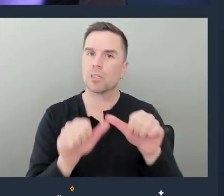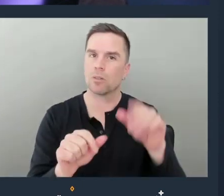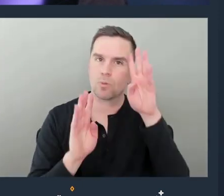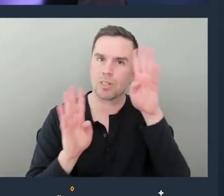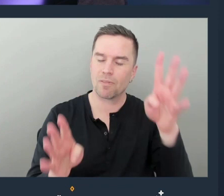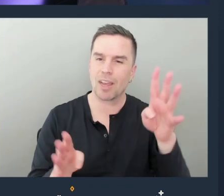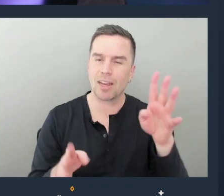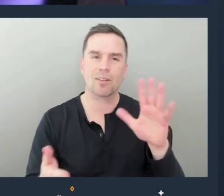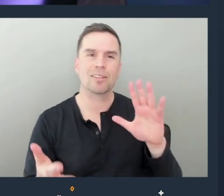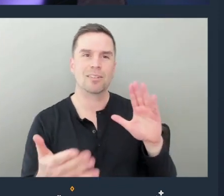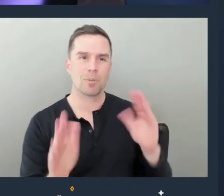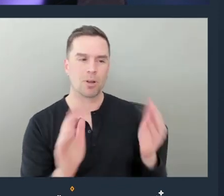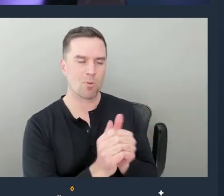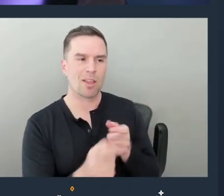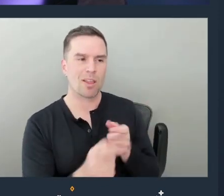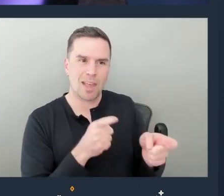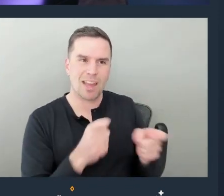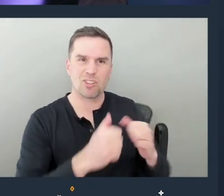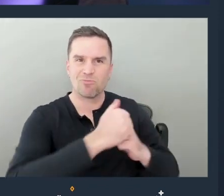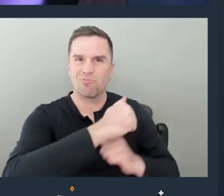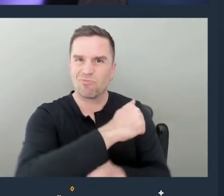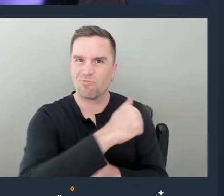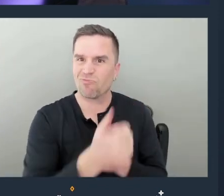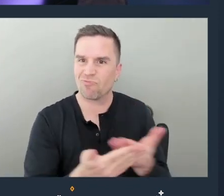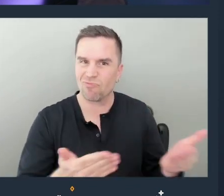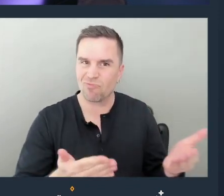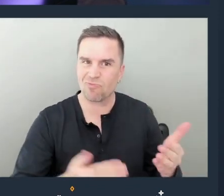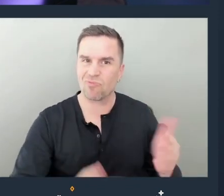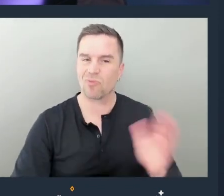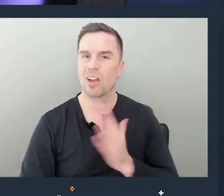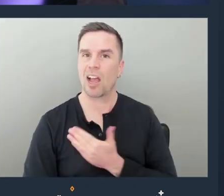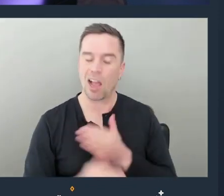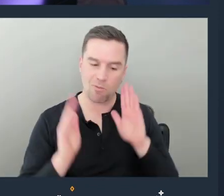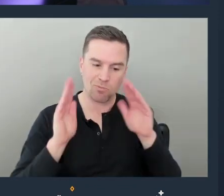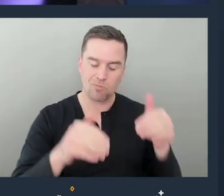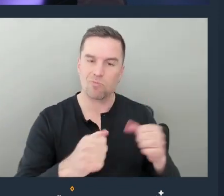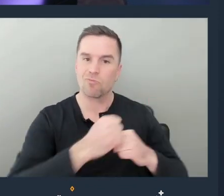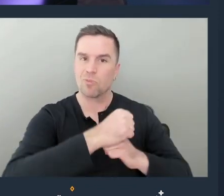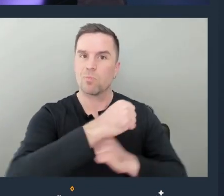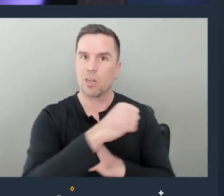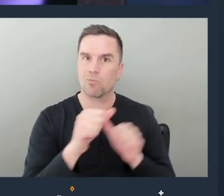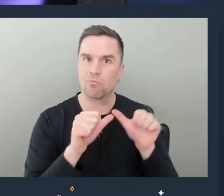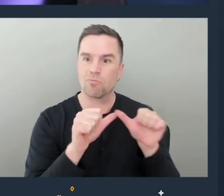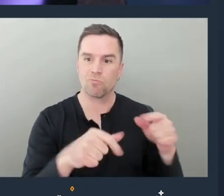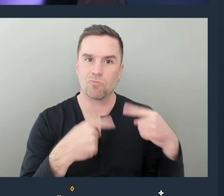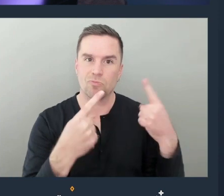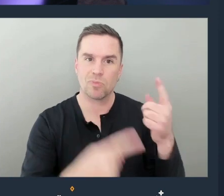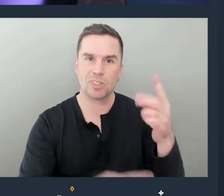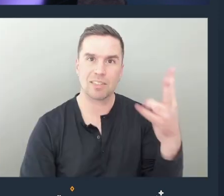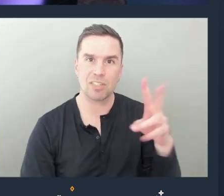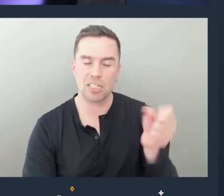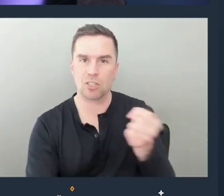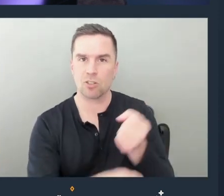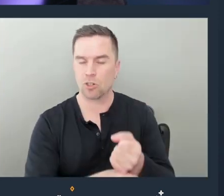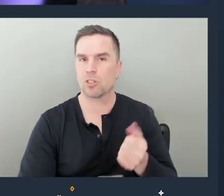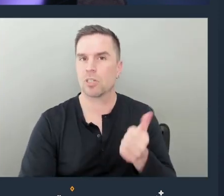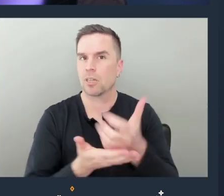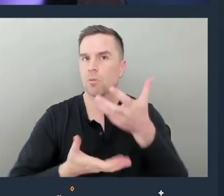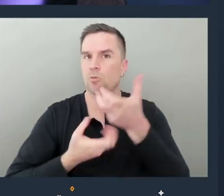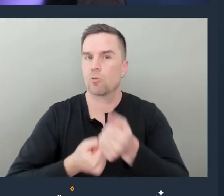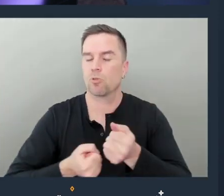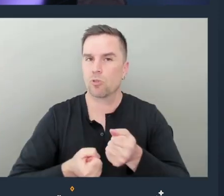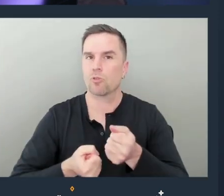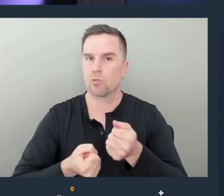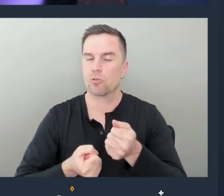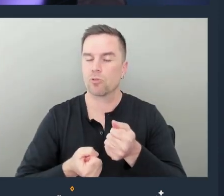the end of the day, it's been S3's execution on these fundamentals over all 17 years that has really earned the trust of millions of customers from